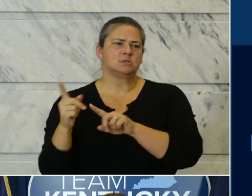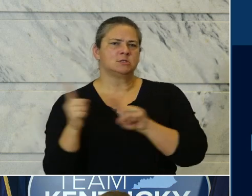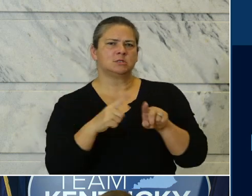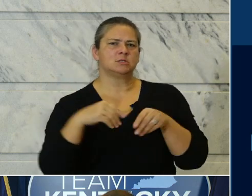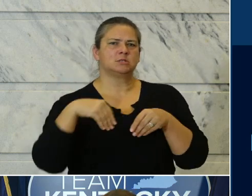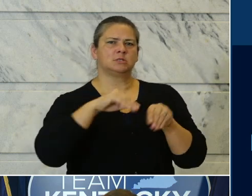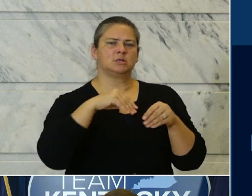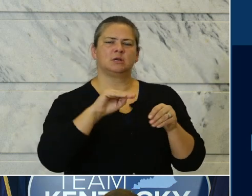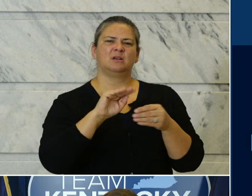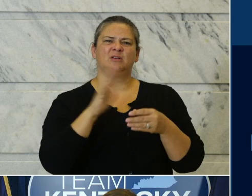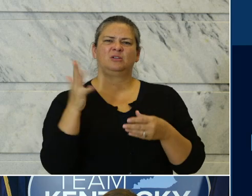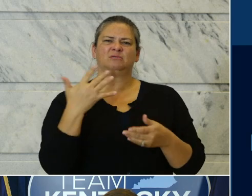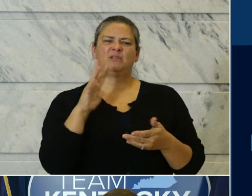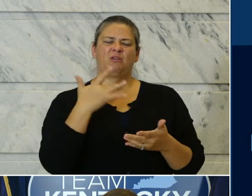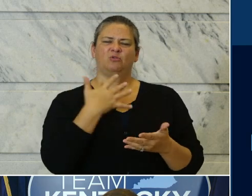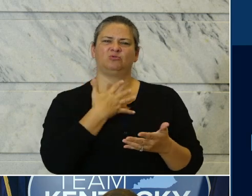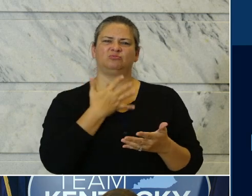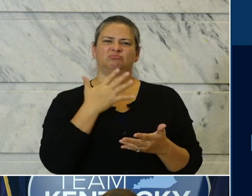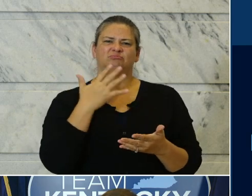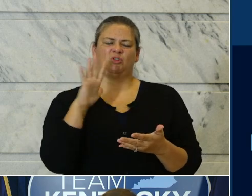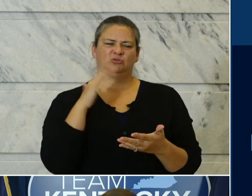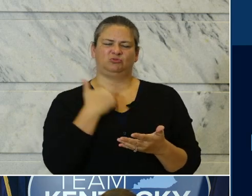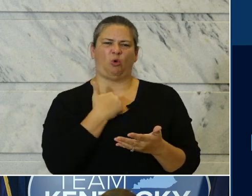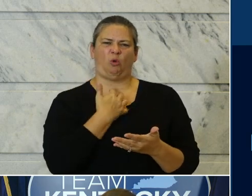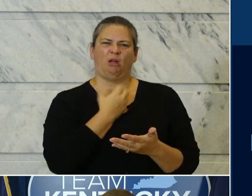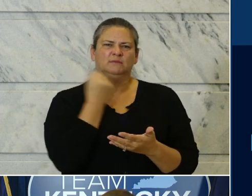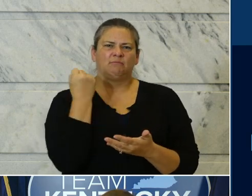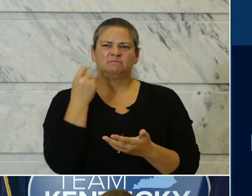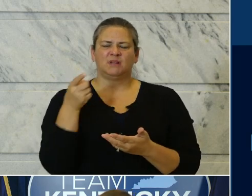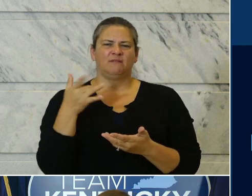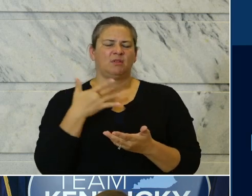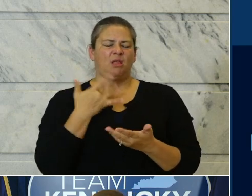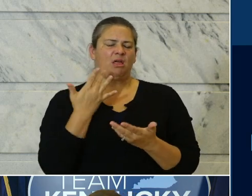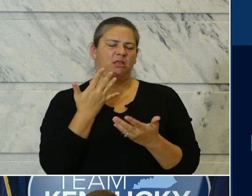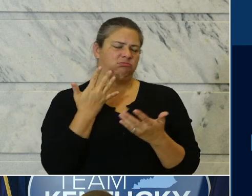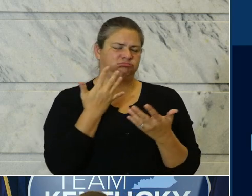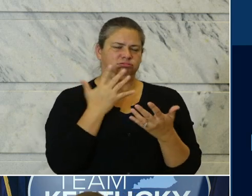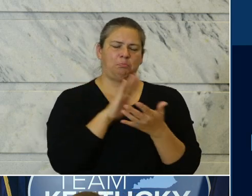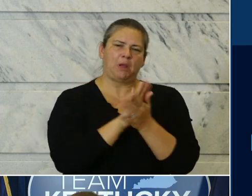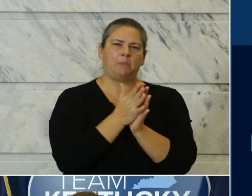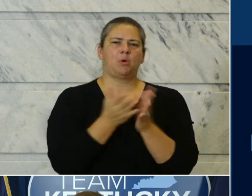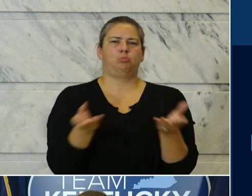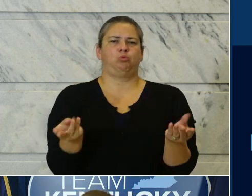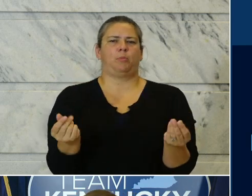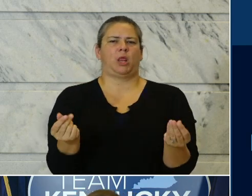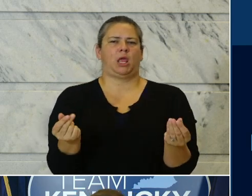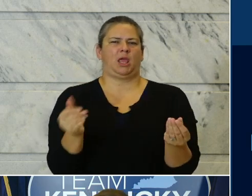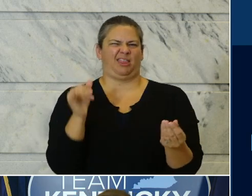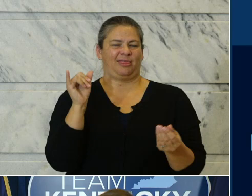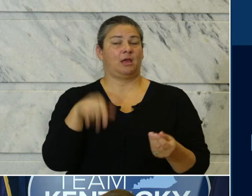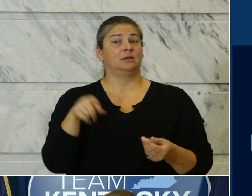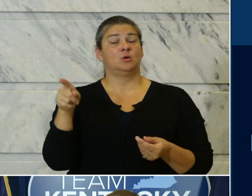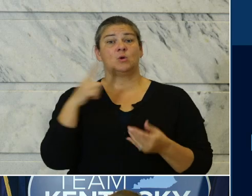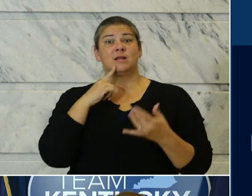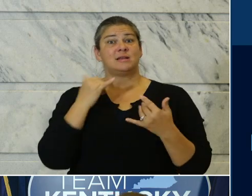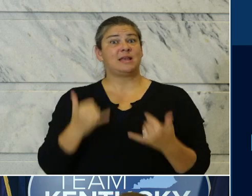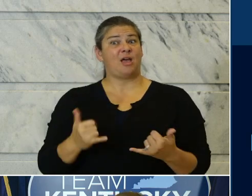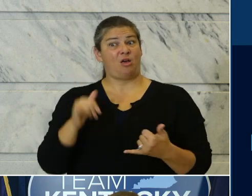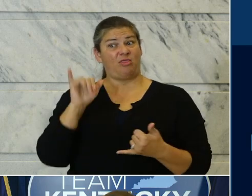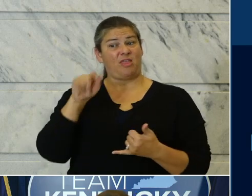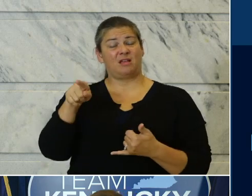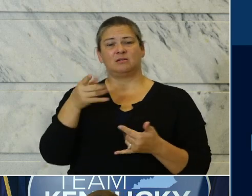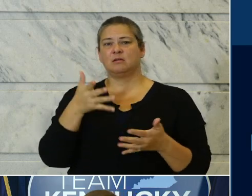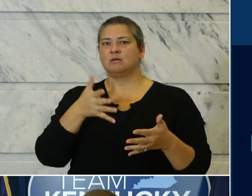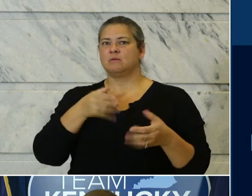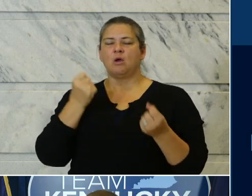almost turned into property when they are incredible people. It's one of the fastest growing criminal enterprises in the world, and when I was Attorney